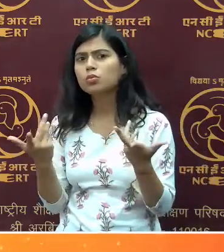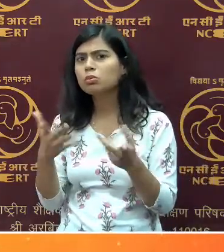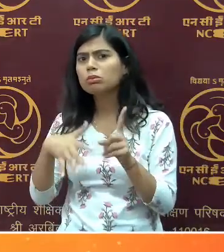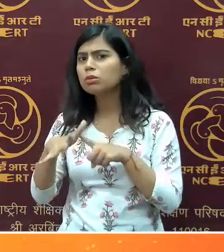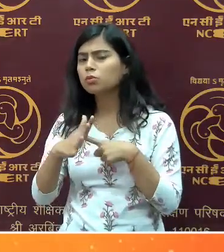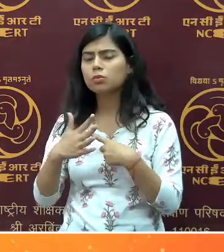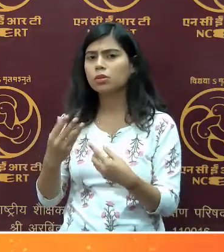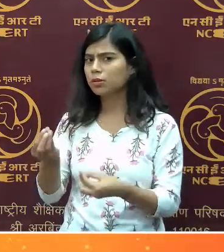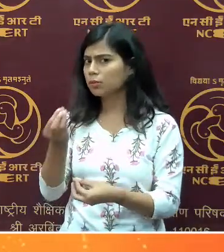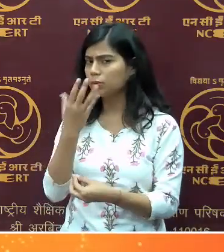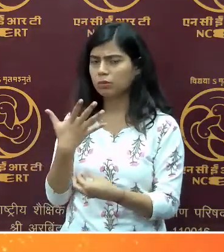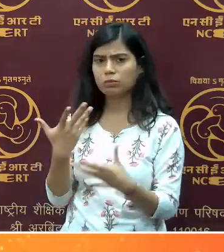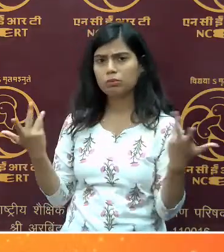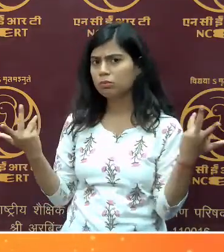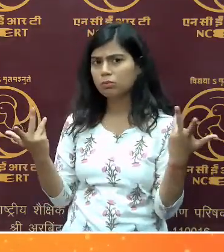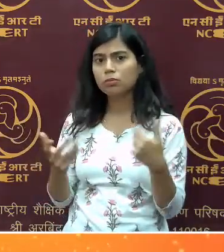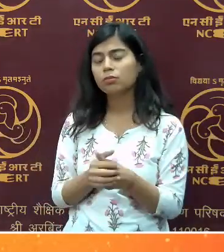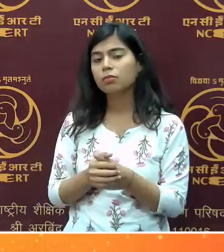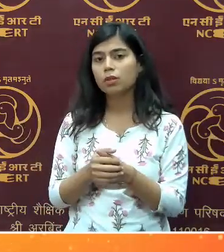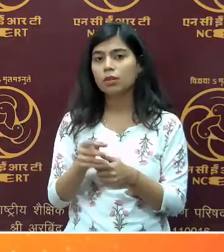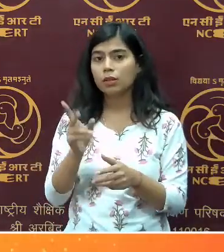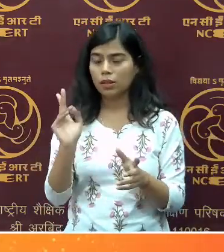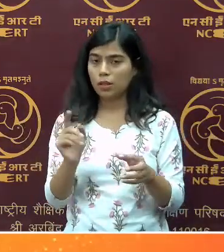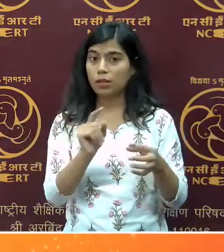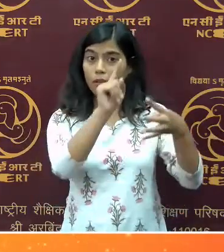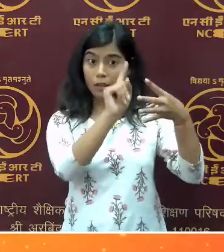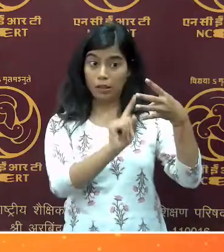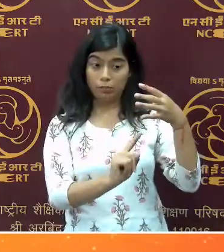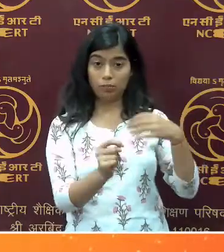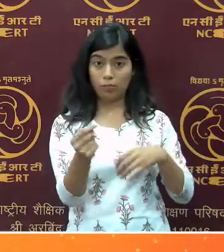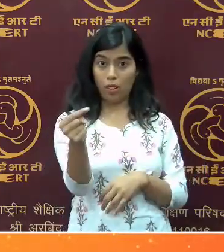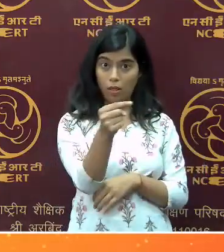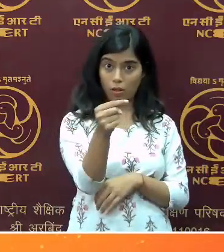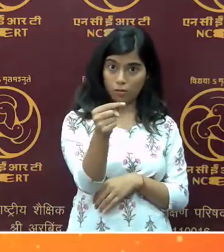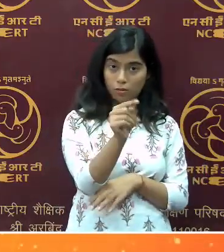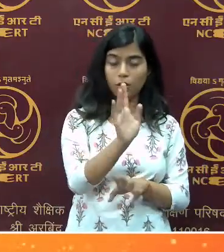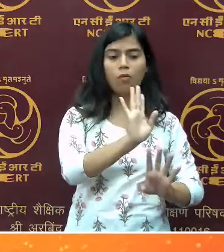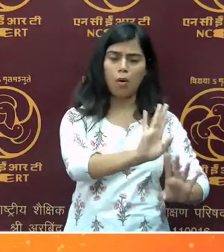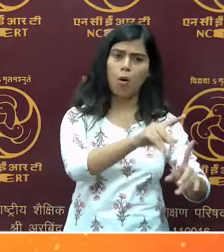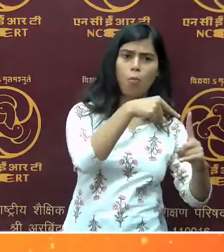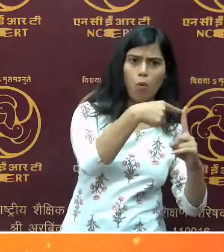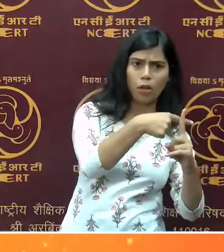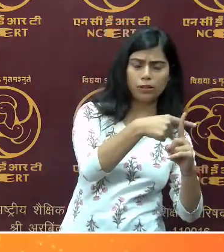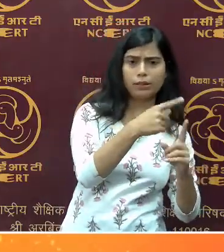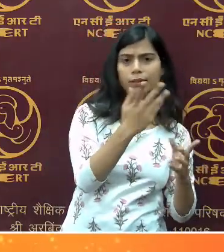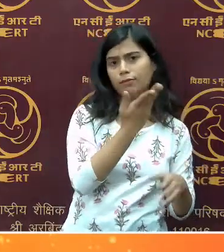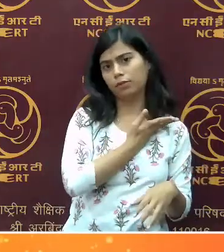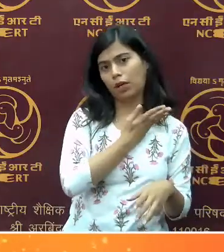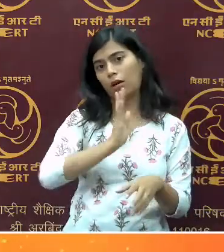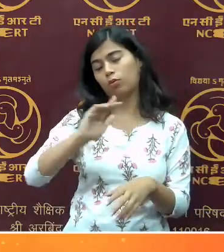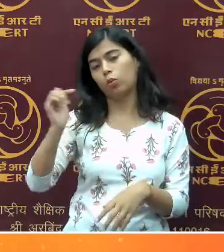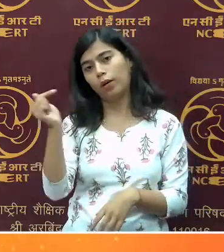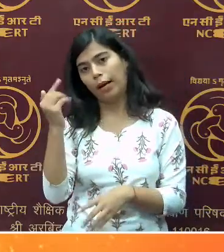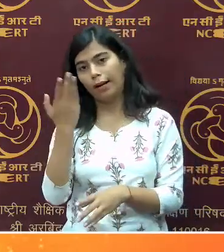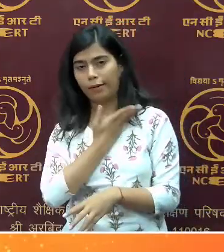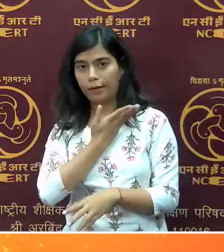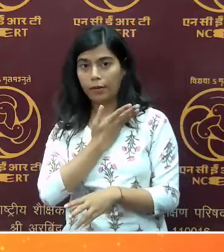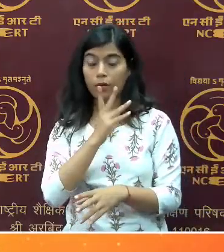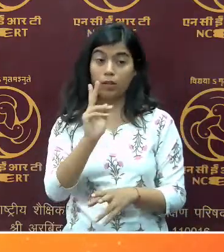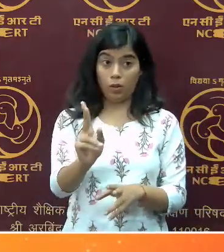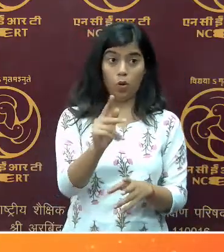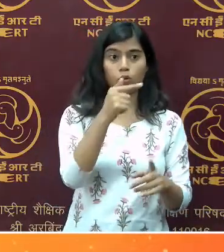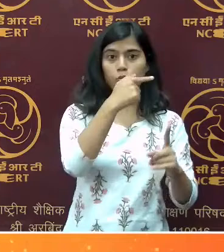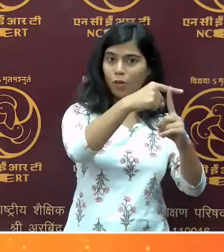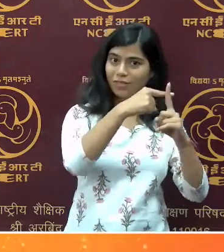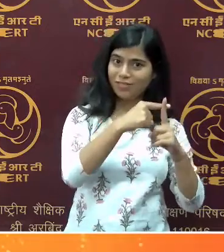case, see, fundamental rights are listed as a negative right. There are positive rights, negative rights. Positive rights means the state can interfere into